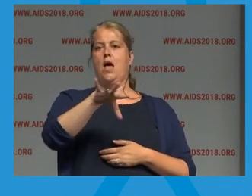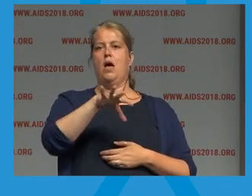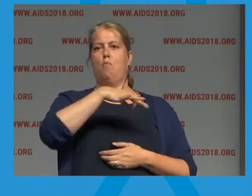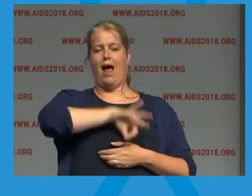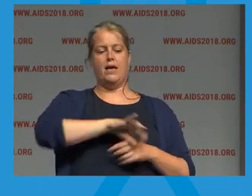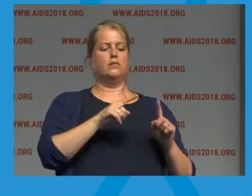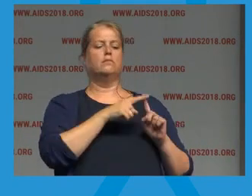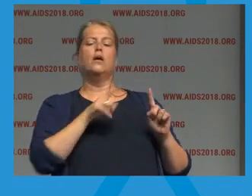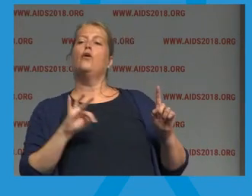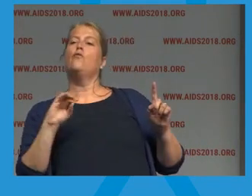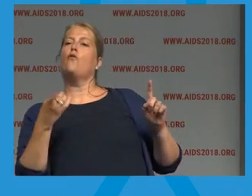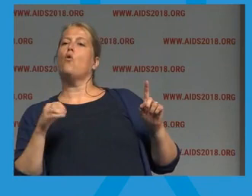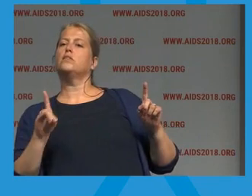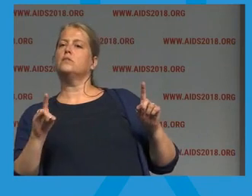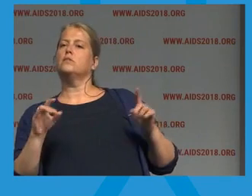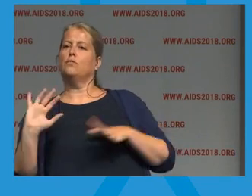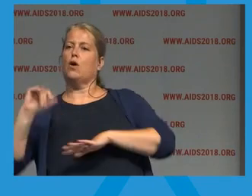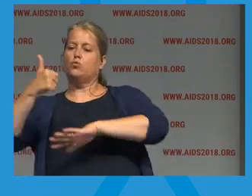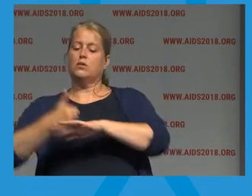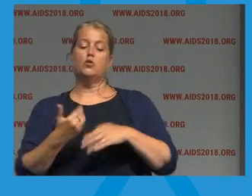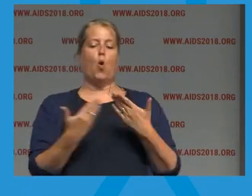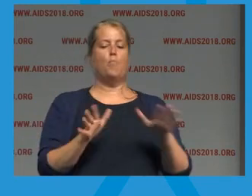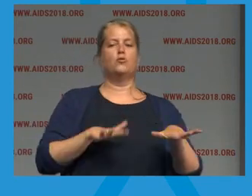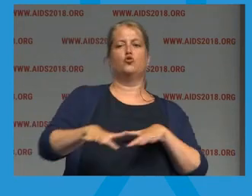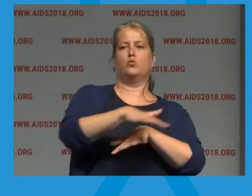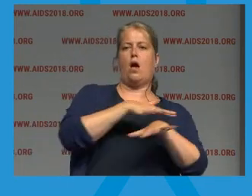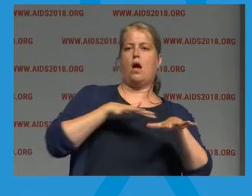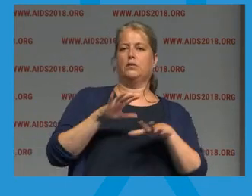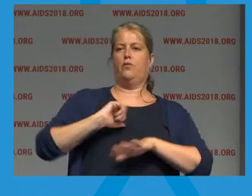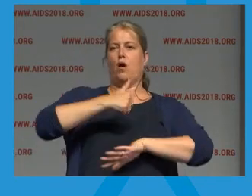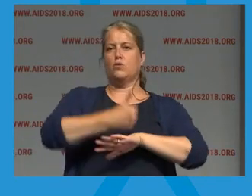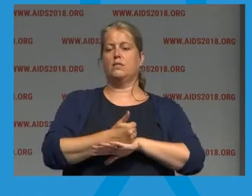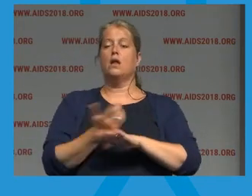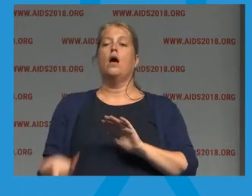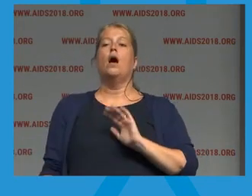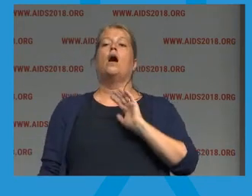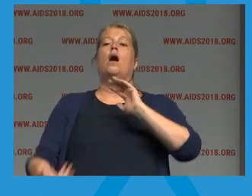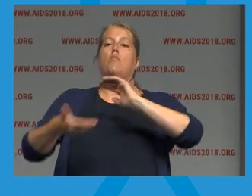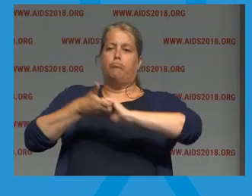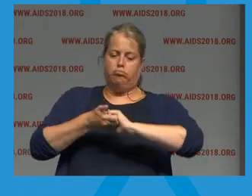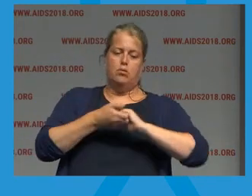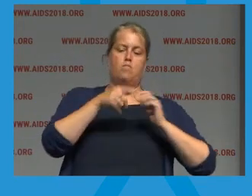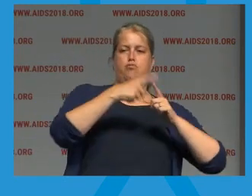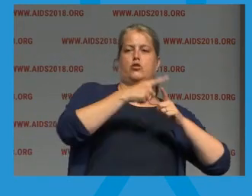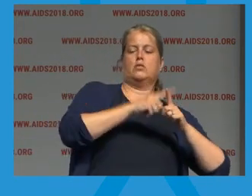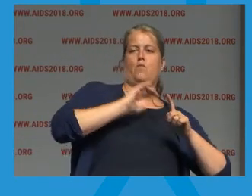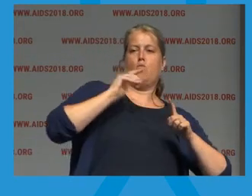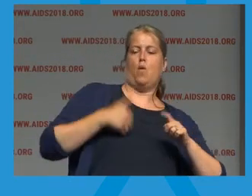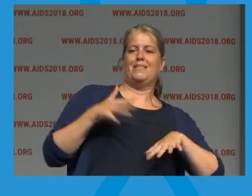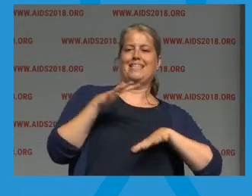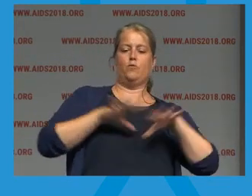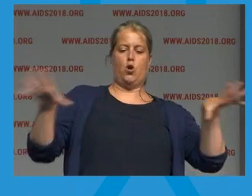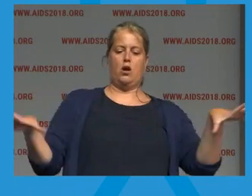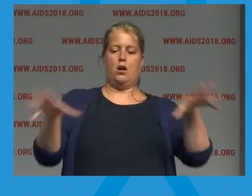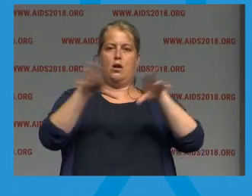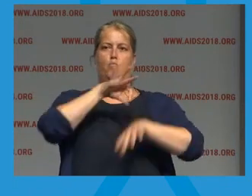Foundation and the Open Society Foundations, and in partnership with the Positive Women's Network. I'm now going to call on Yvette to